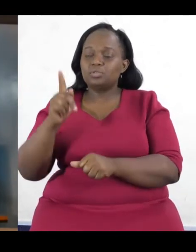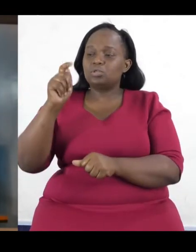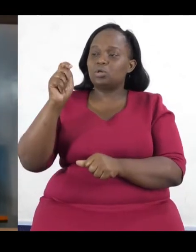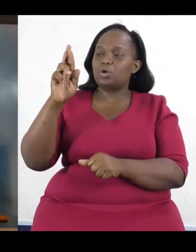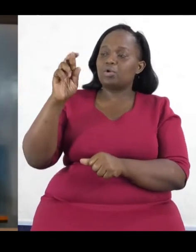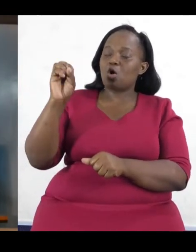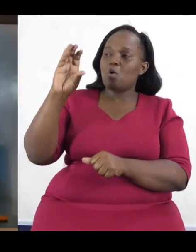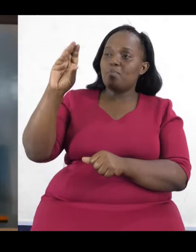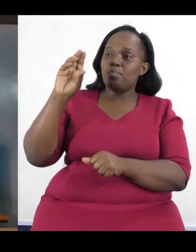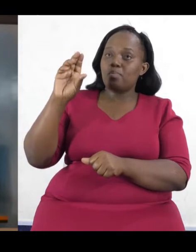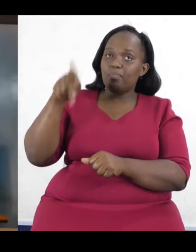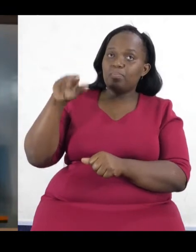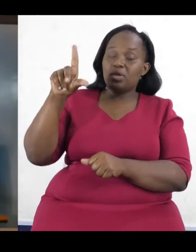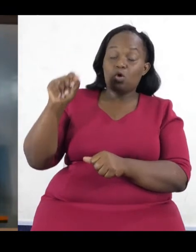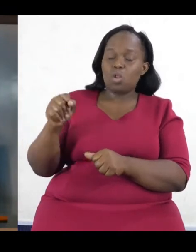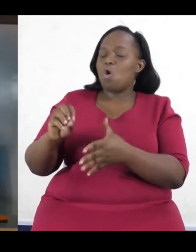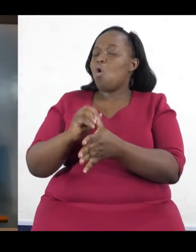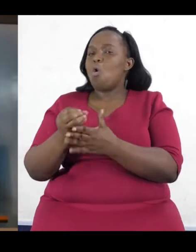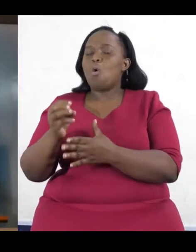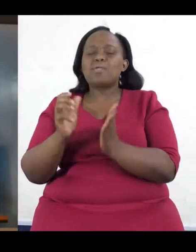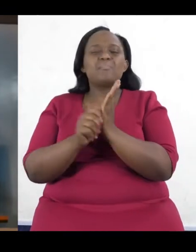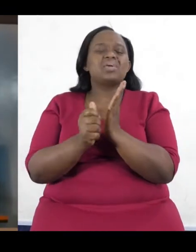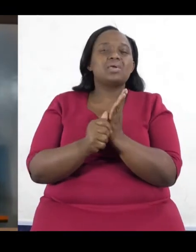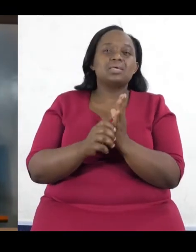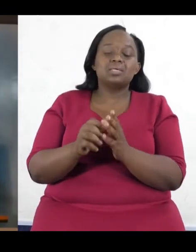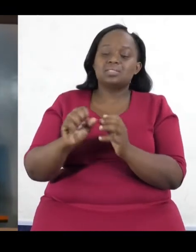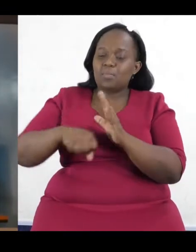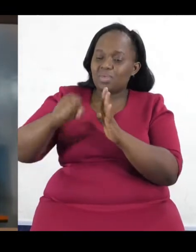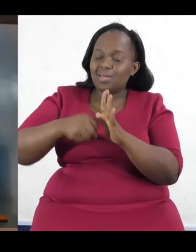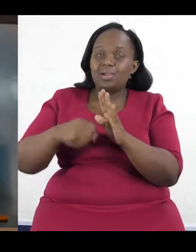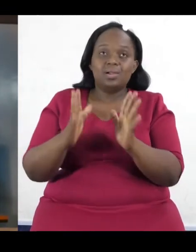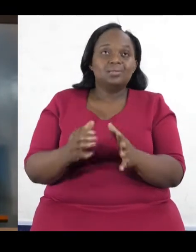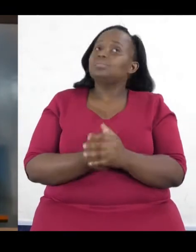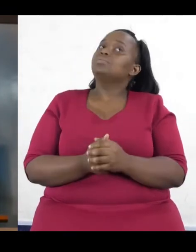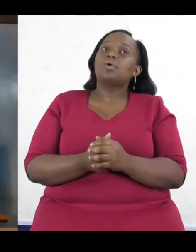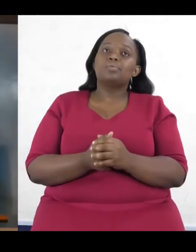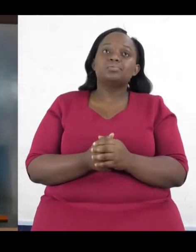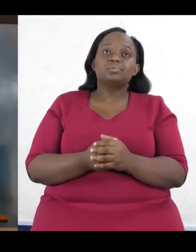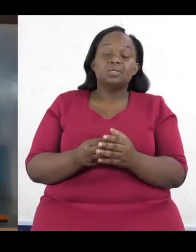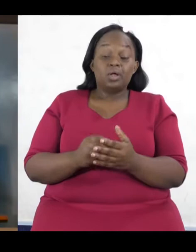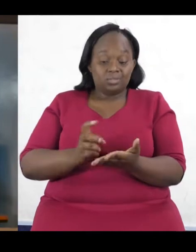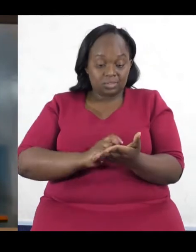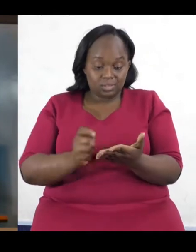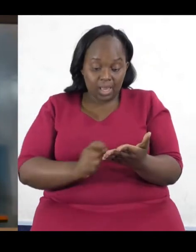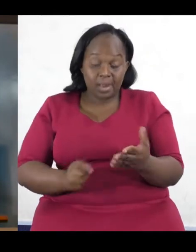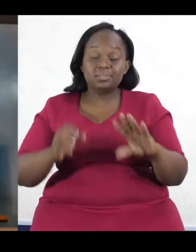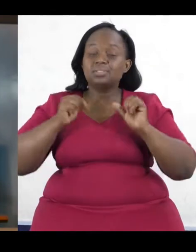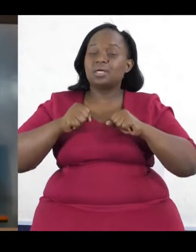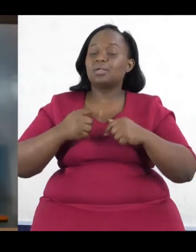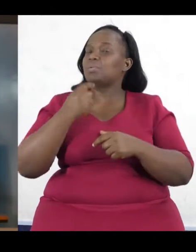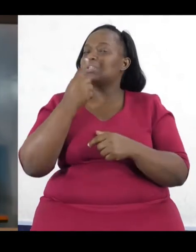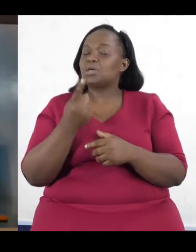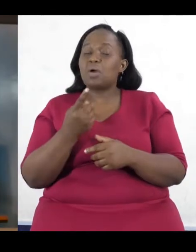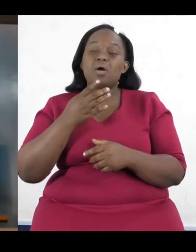or even maize millers getting into contracts with the producers, that is the farmers, signing an agreement that I need this and these bags